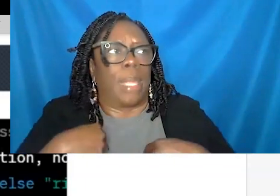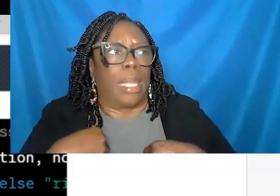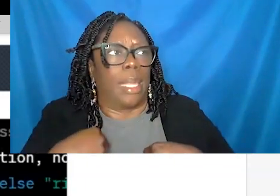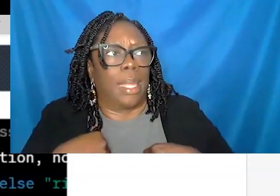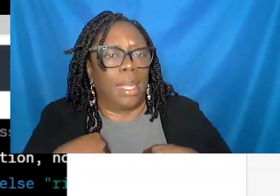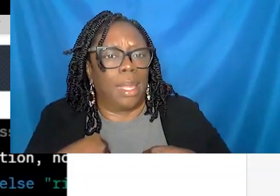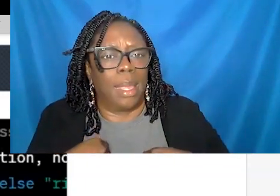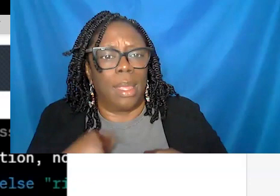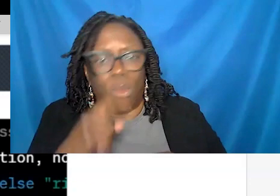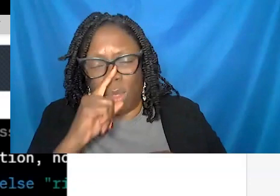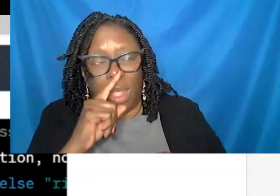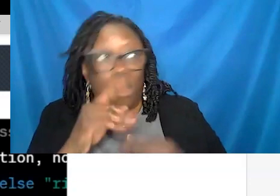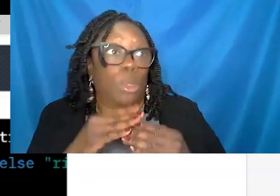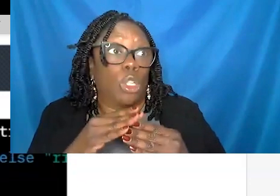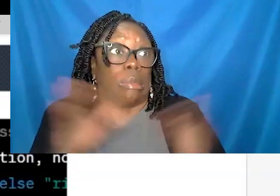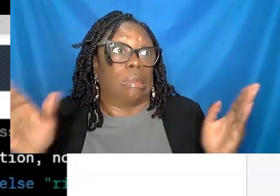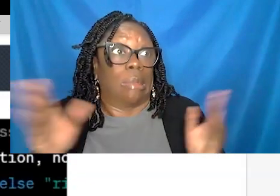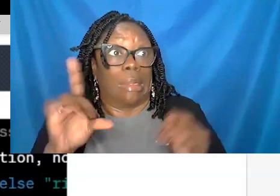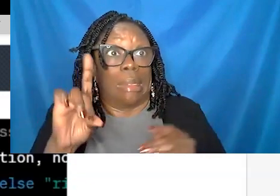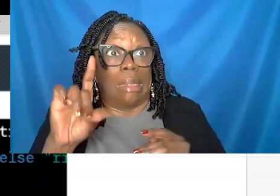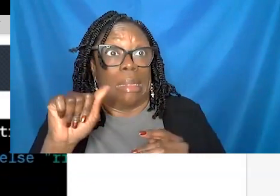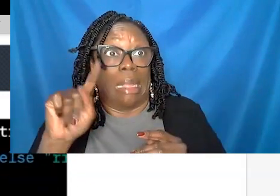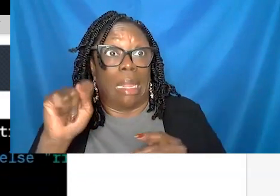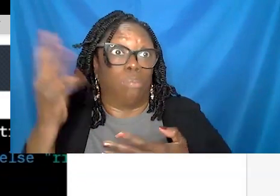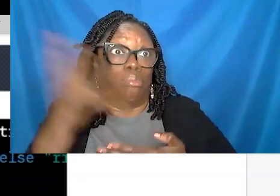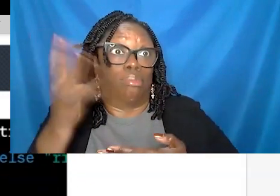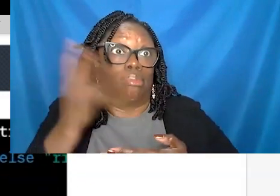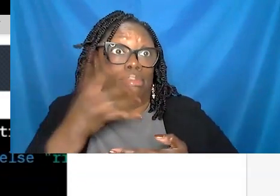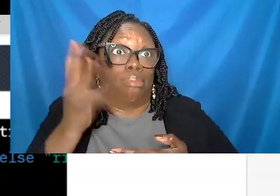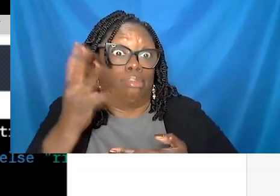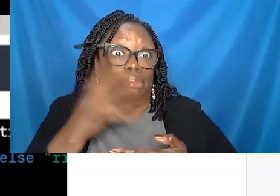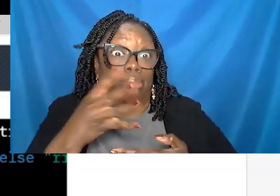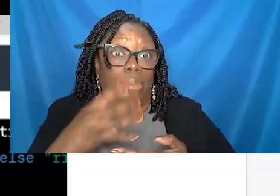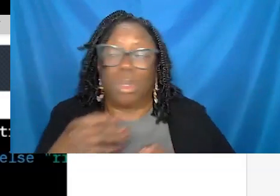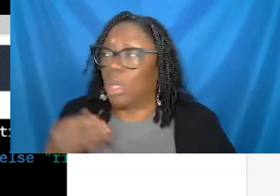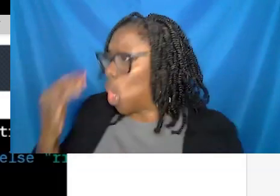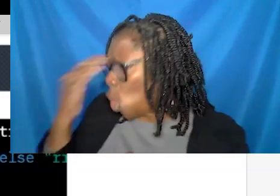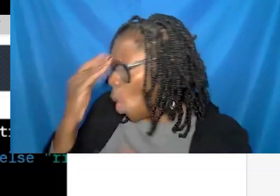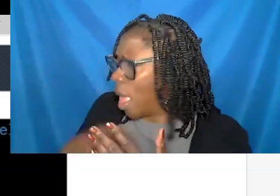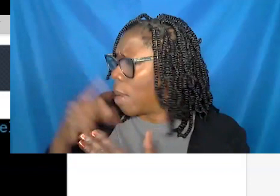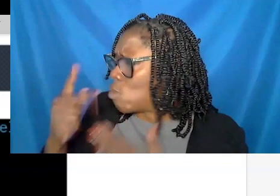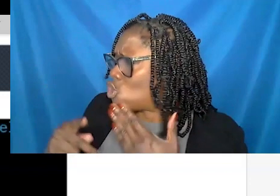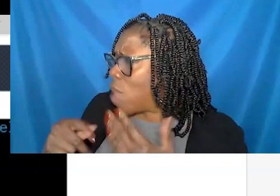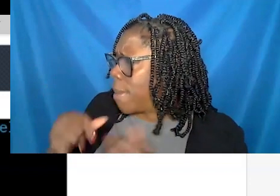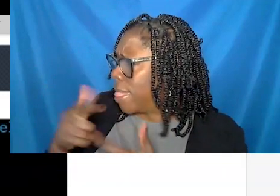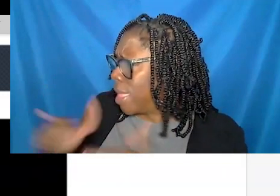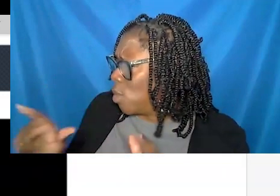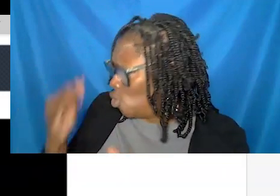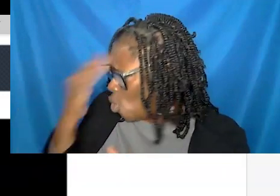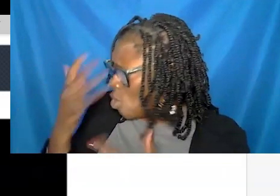on a huge amount of data, and definitely So they Python. already know probably a lot of programming languages. Absolutely,